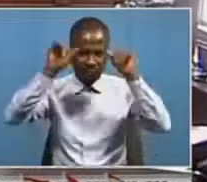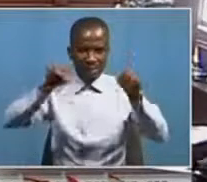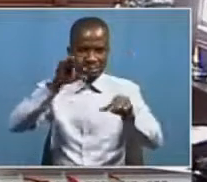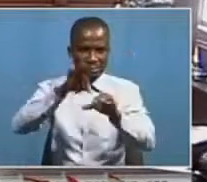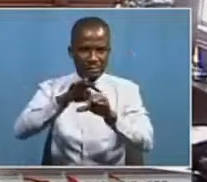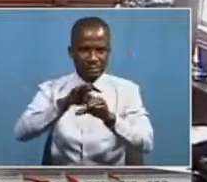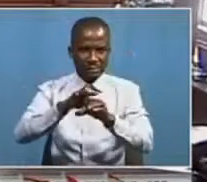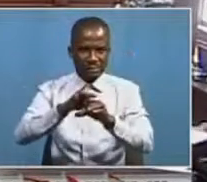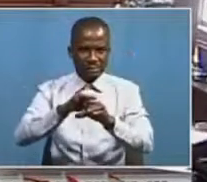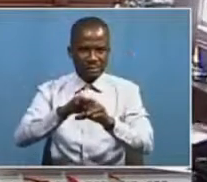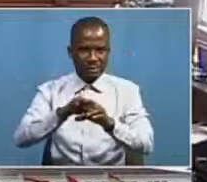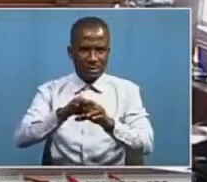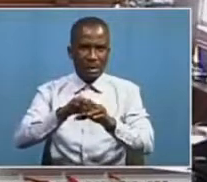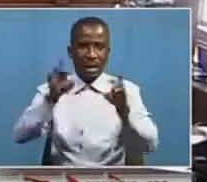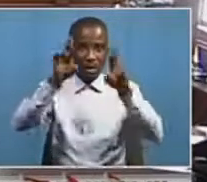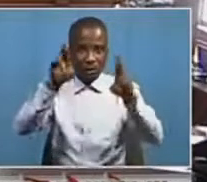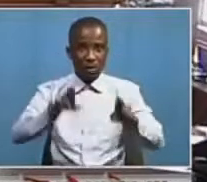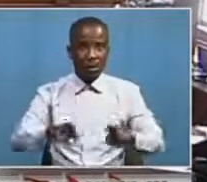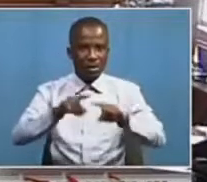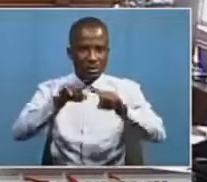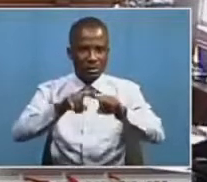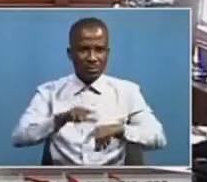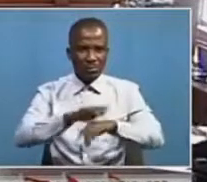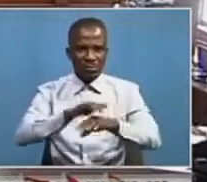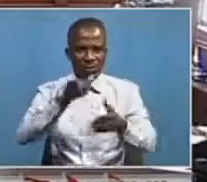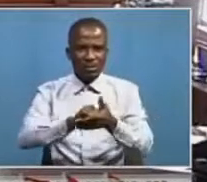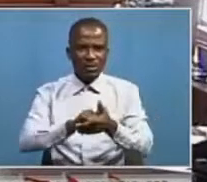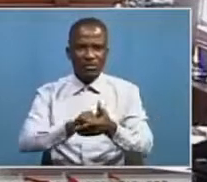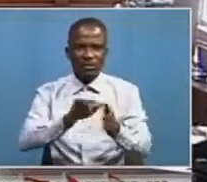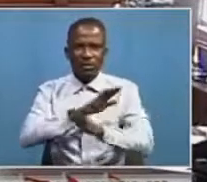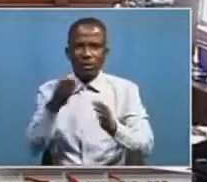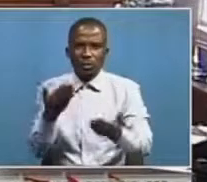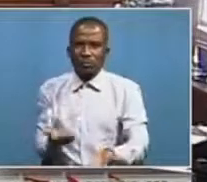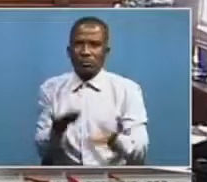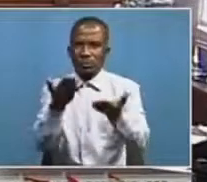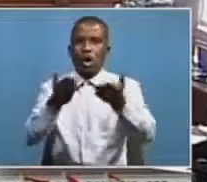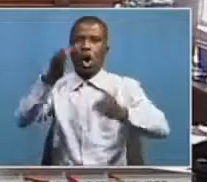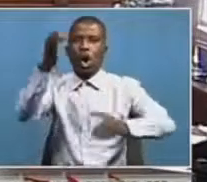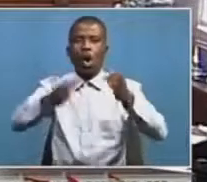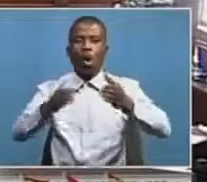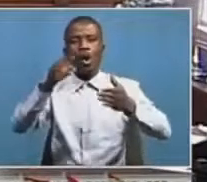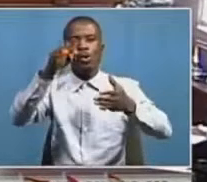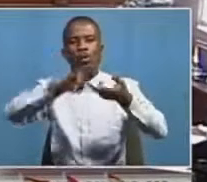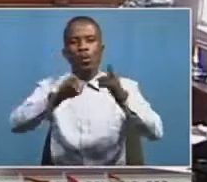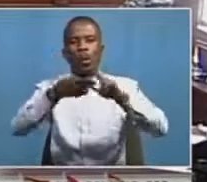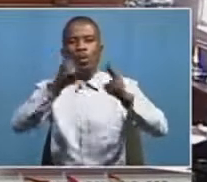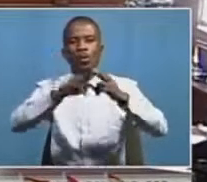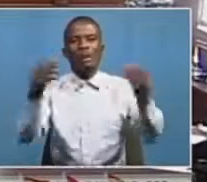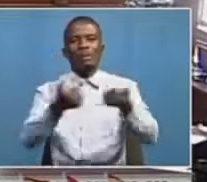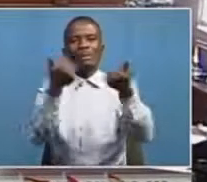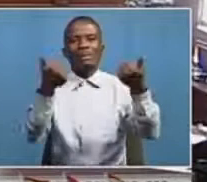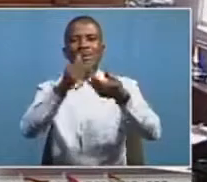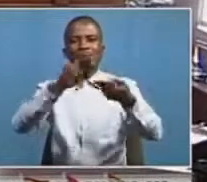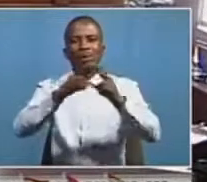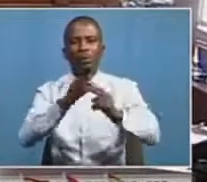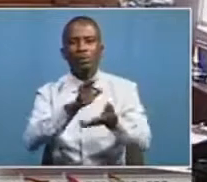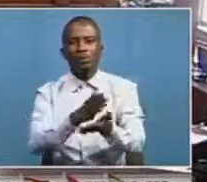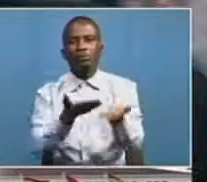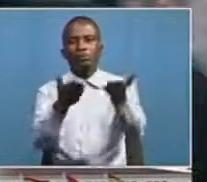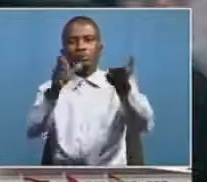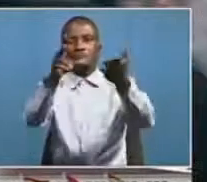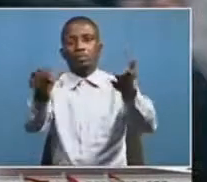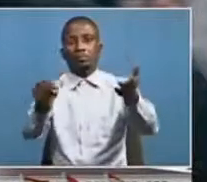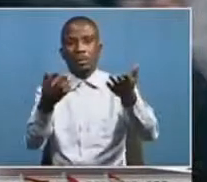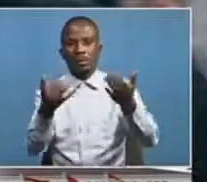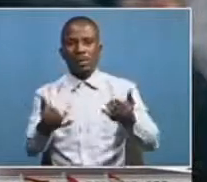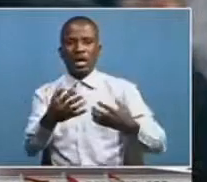made. As a result of that, he has not presented to the court any figures to contradict the data of the first respondent.